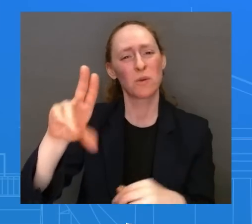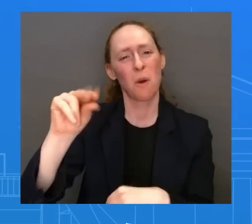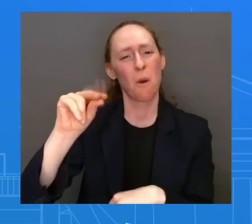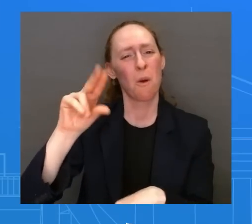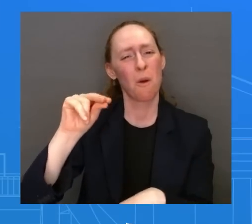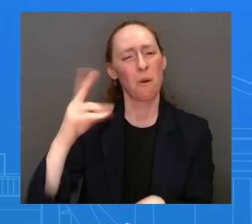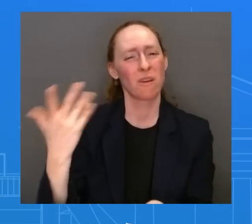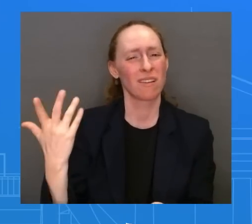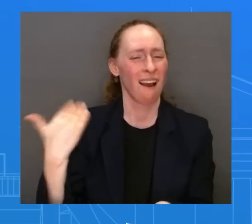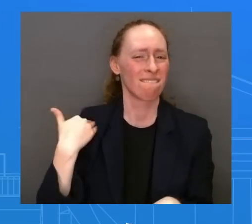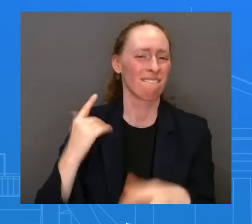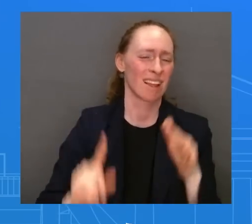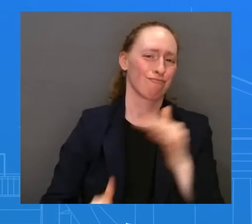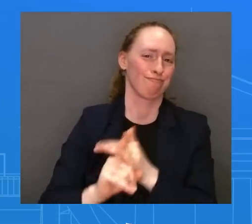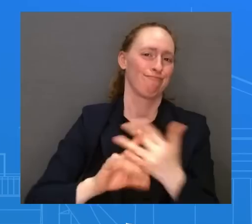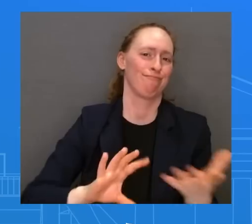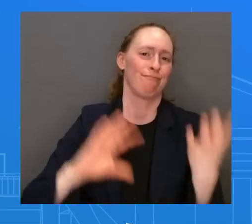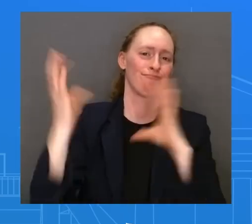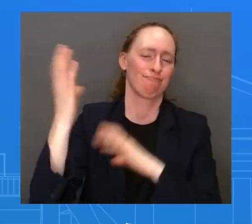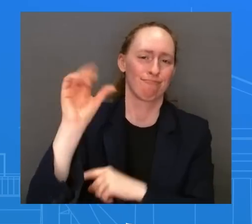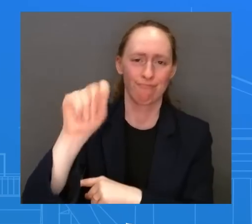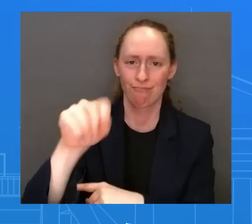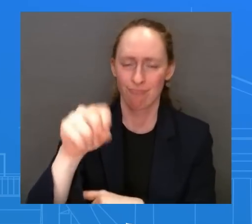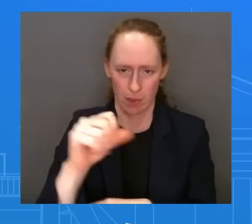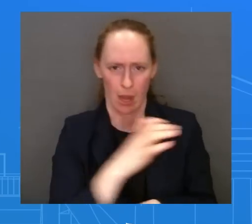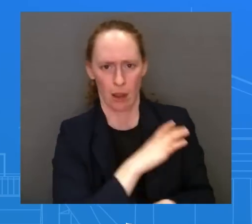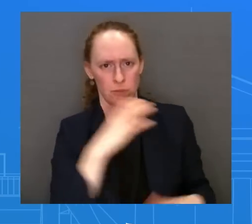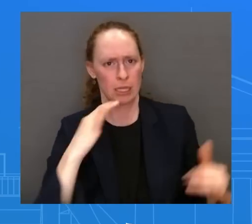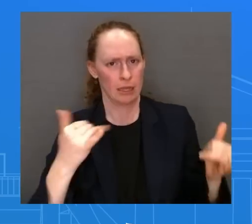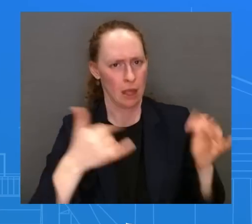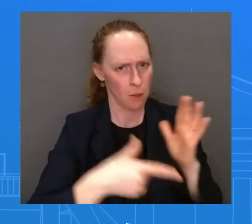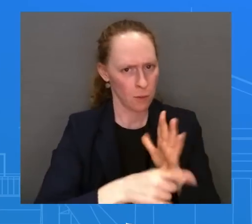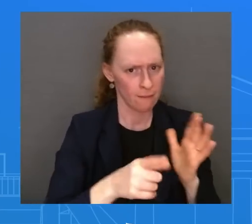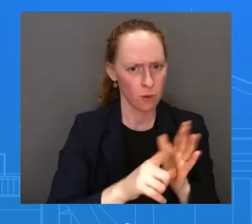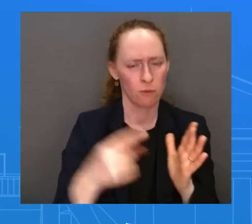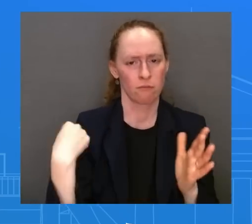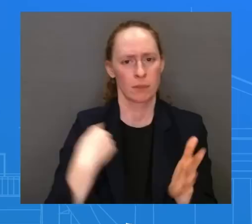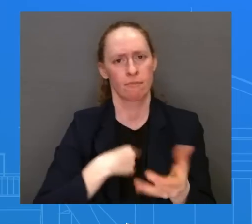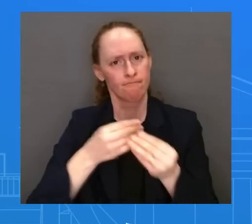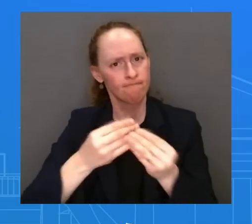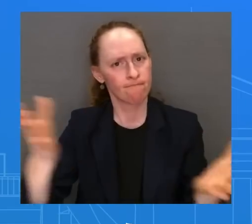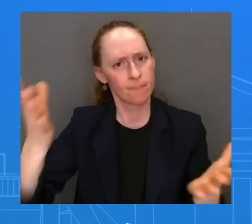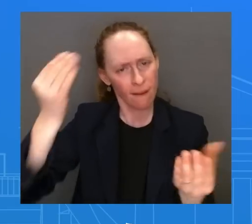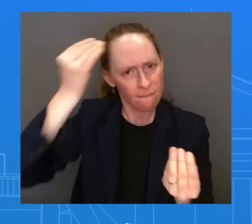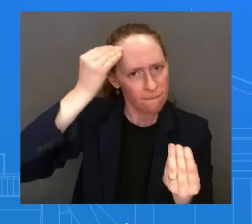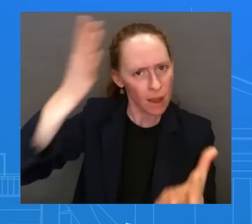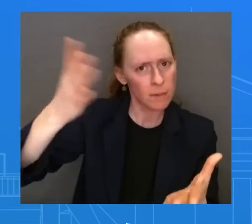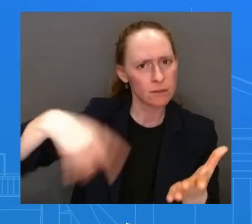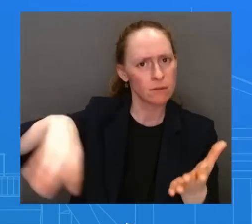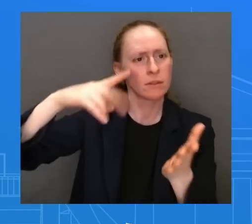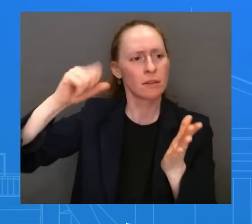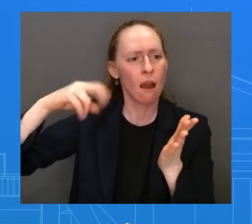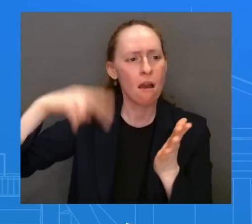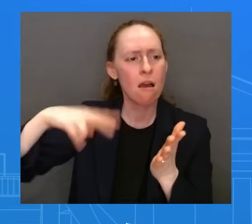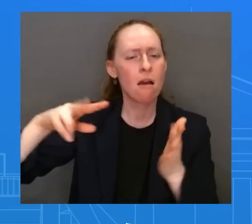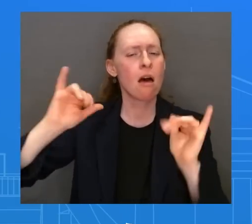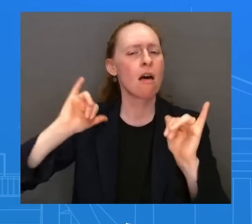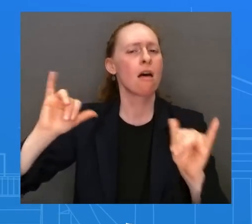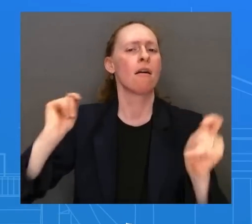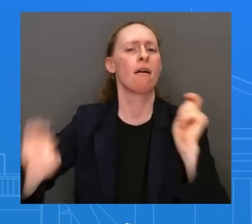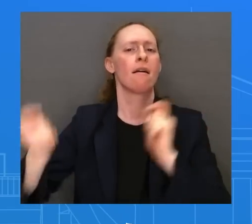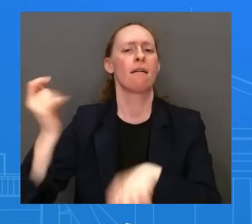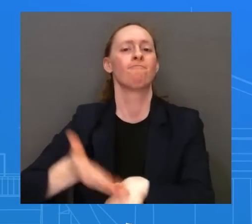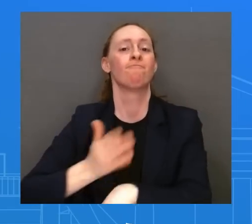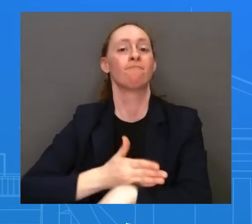out things that could have gone better nobody's saying that everything was perfect but there was a lot that went right and a lot of Afghans are now living